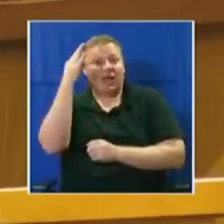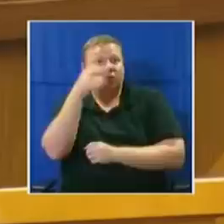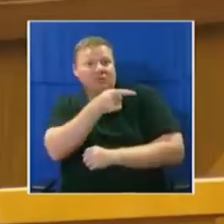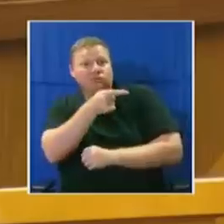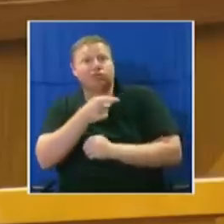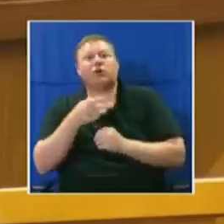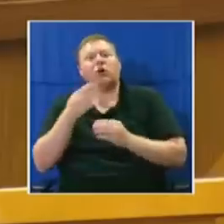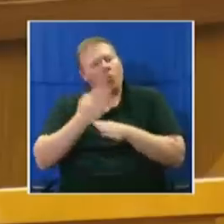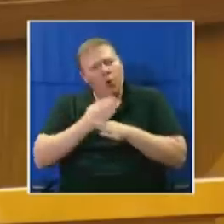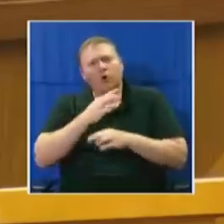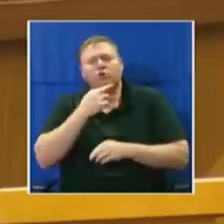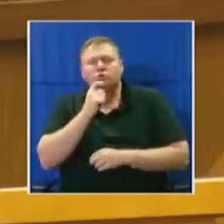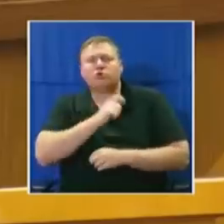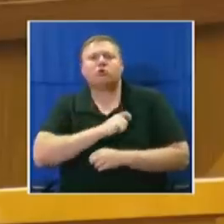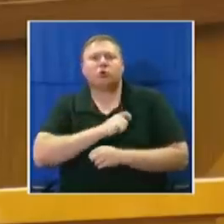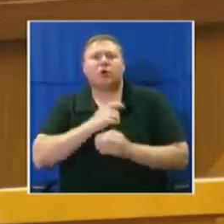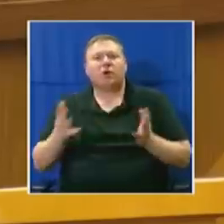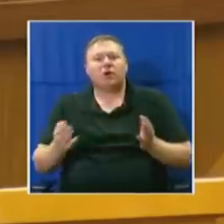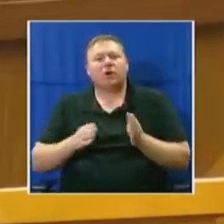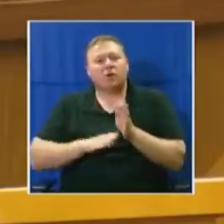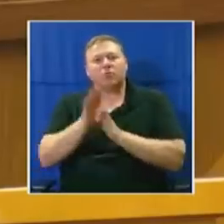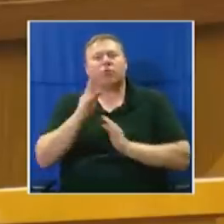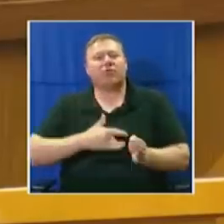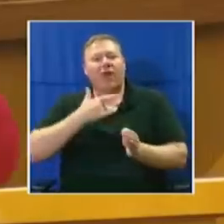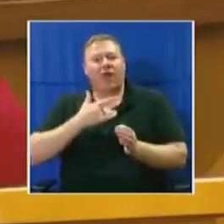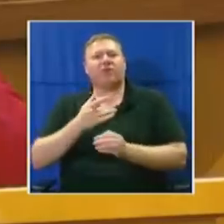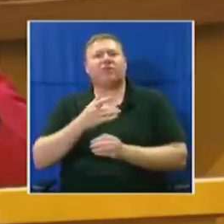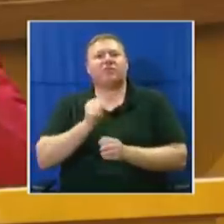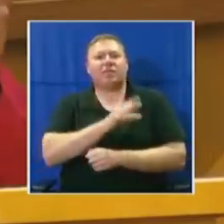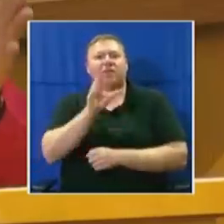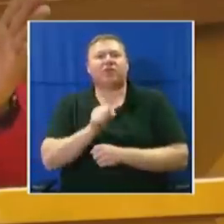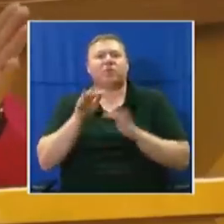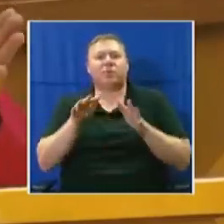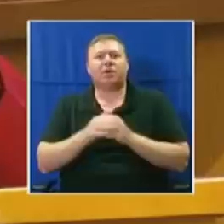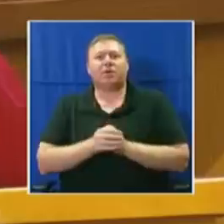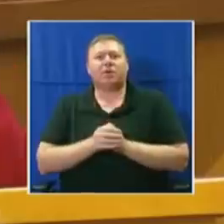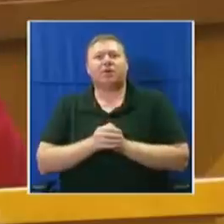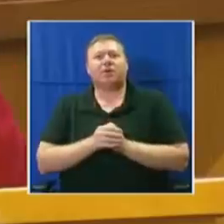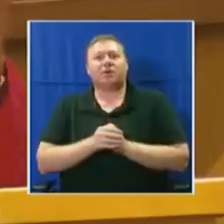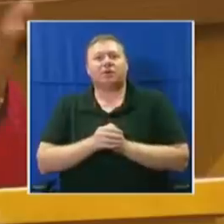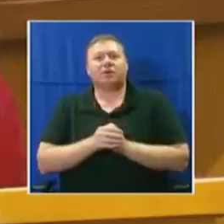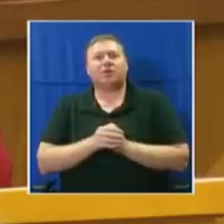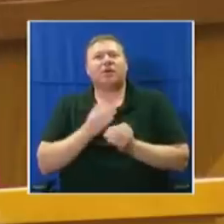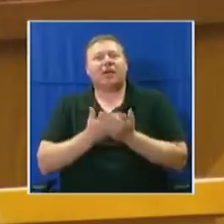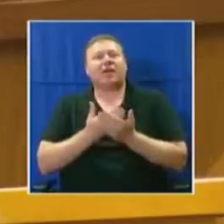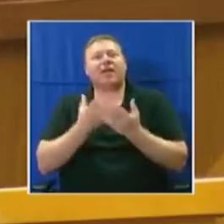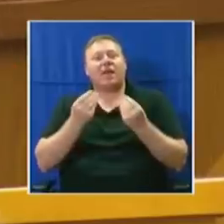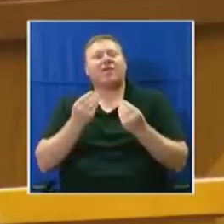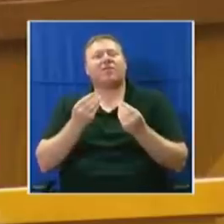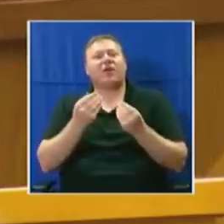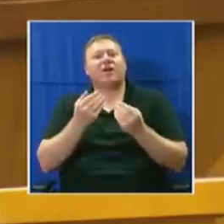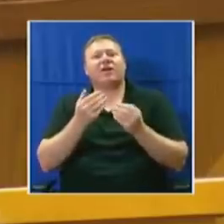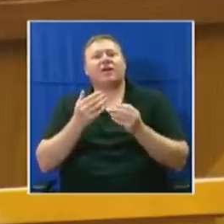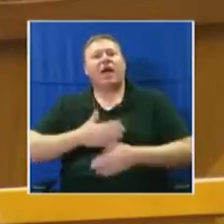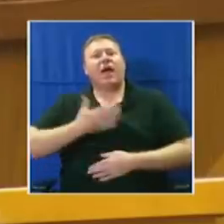really work at improving the lives of South Africans so that for once we can have a happy holiday